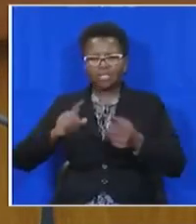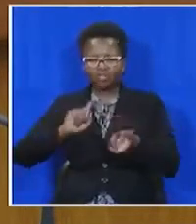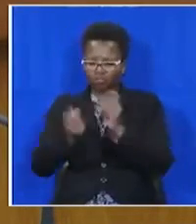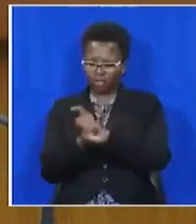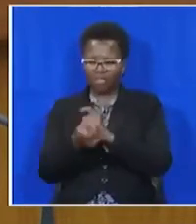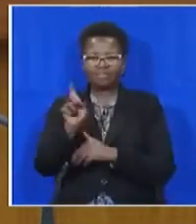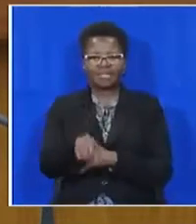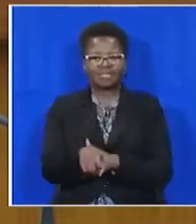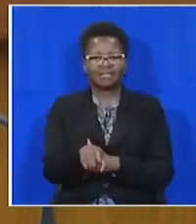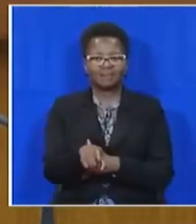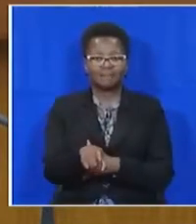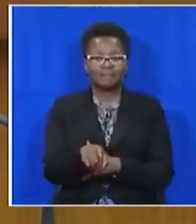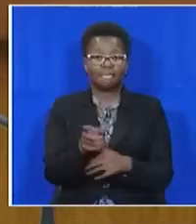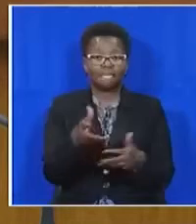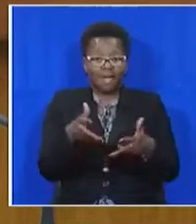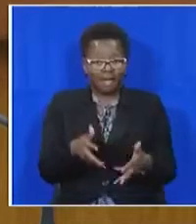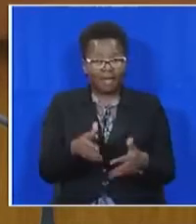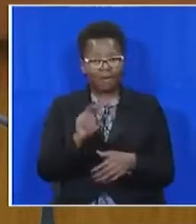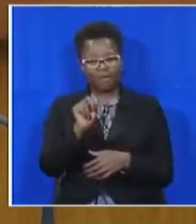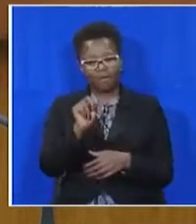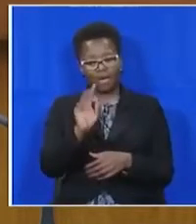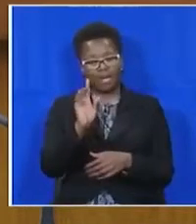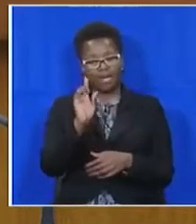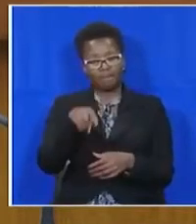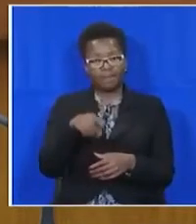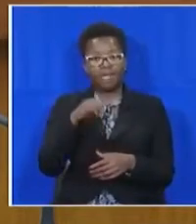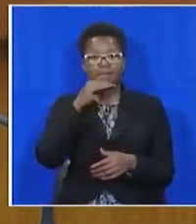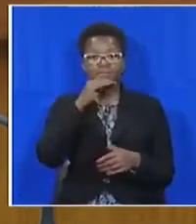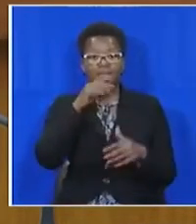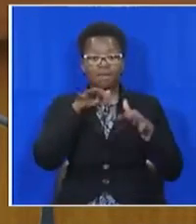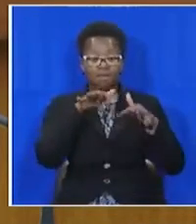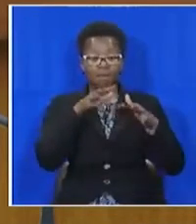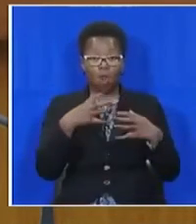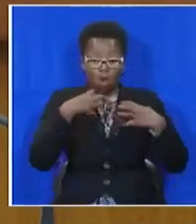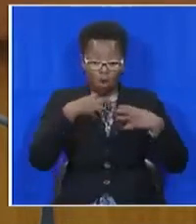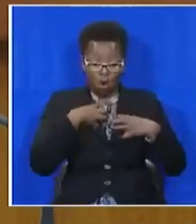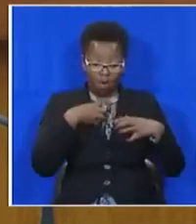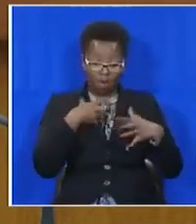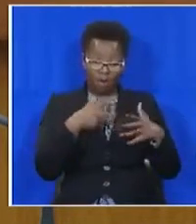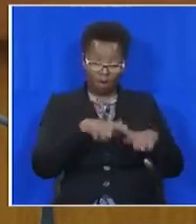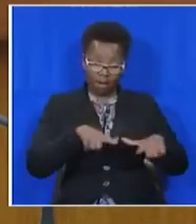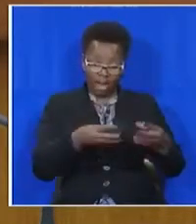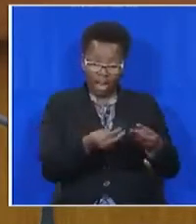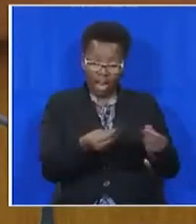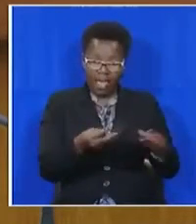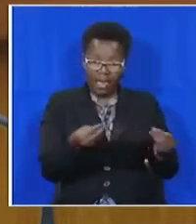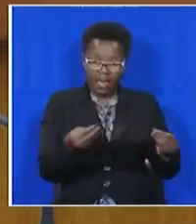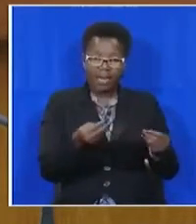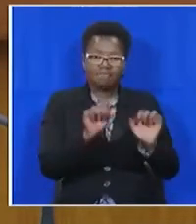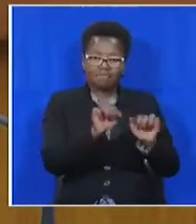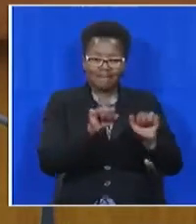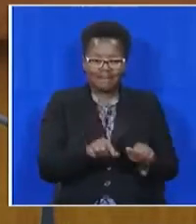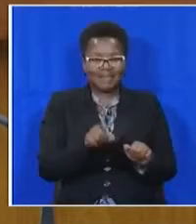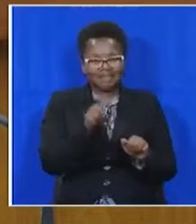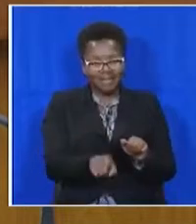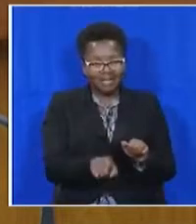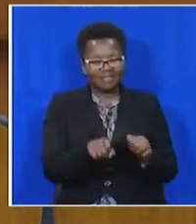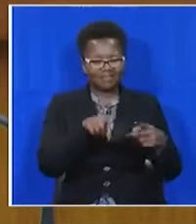provides for creating 10-year security for communal farmers, integrating financing forms and